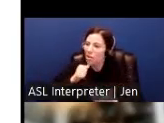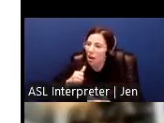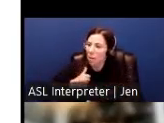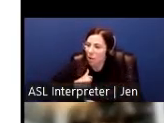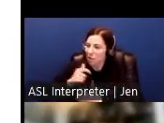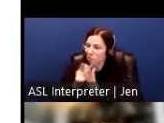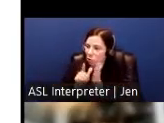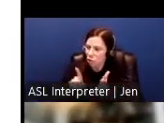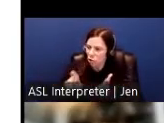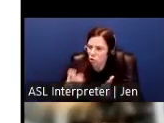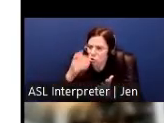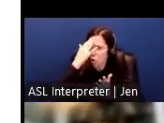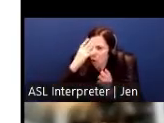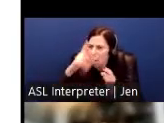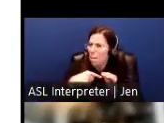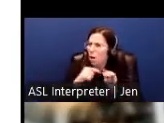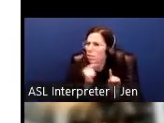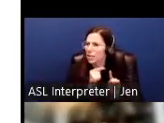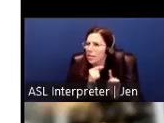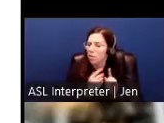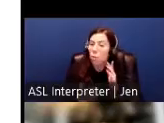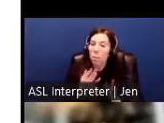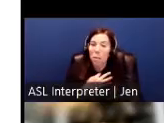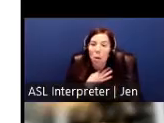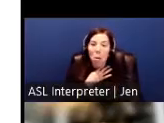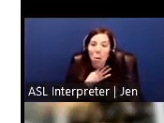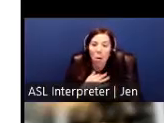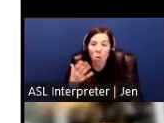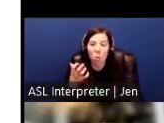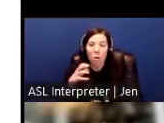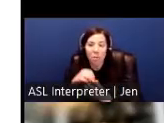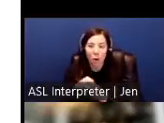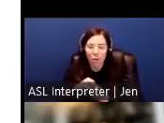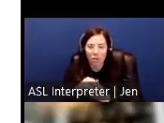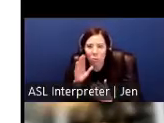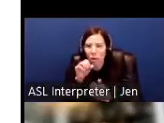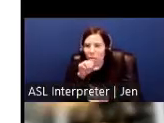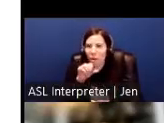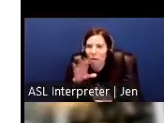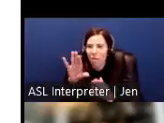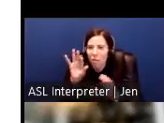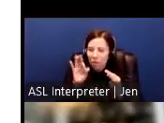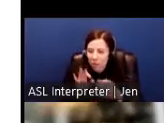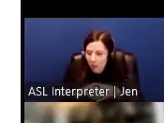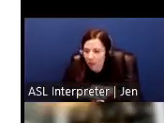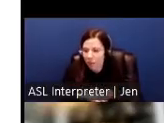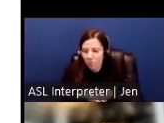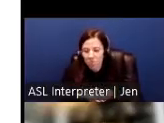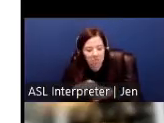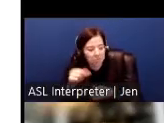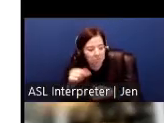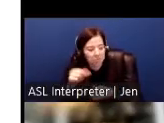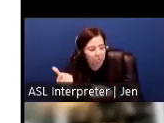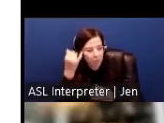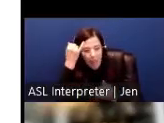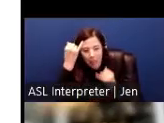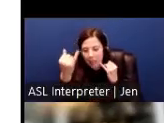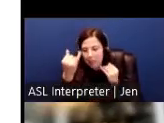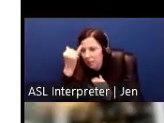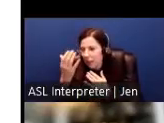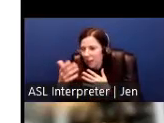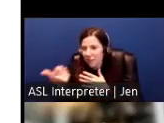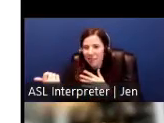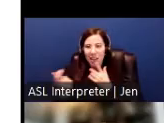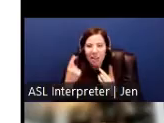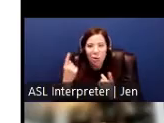to hear this presentation or might be interested. We would love to hear your feedback, any ideas that you might have, any questions